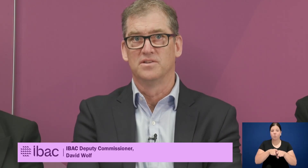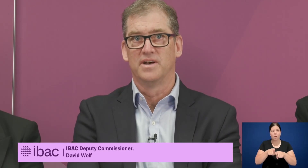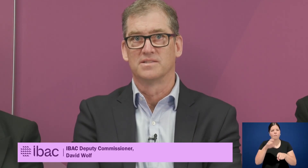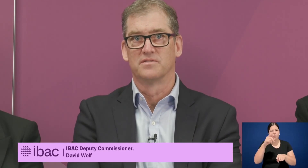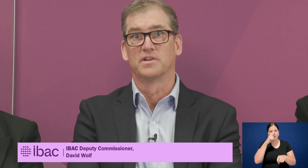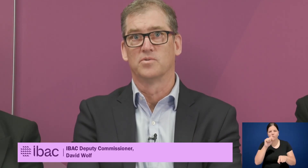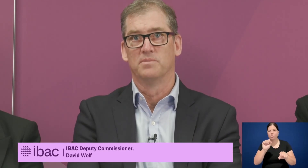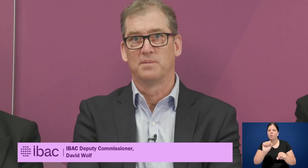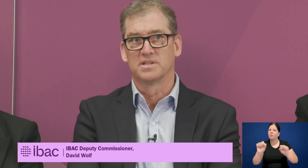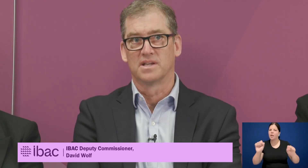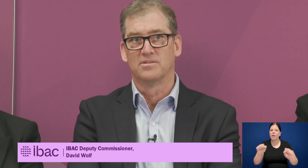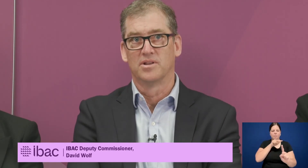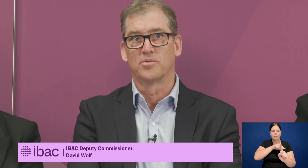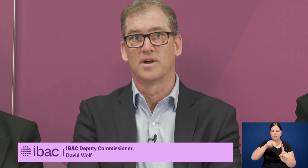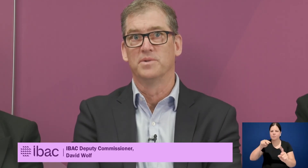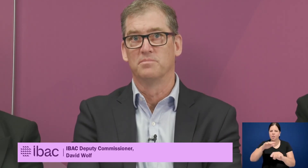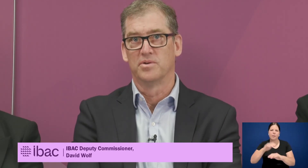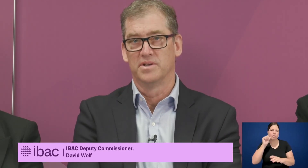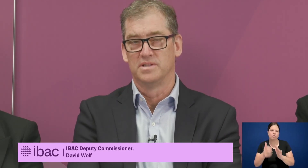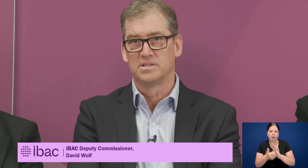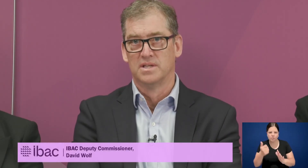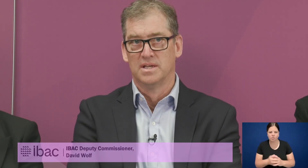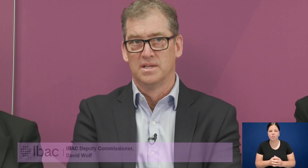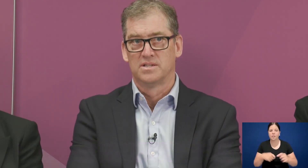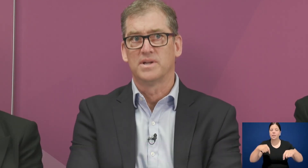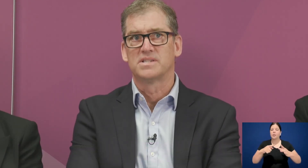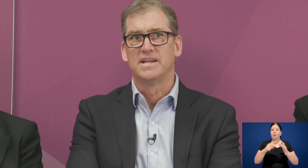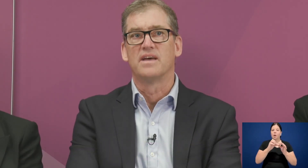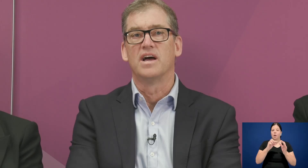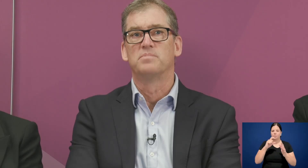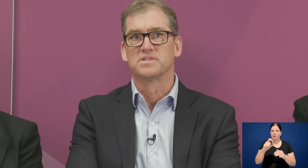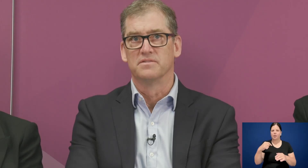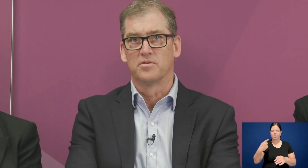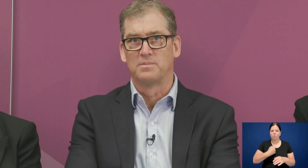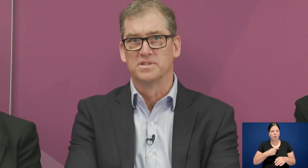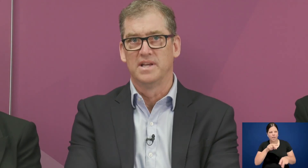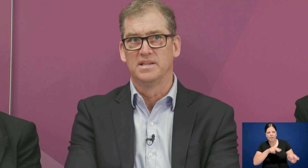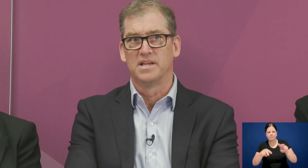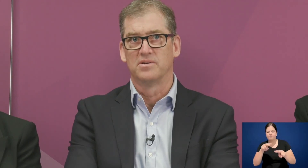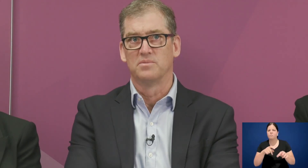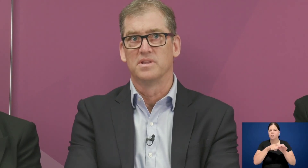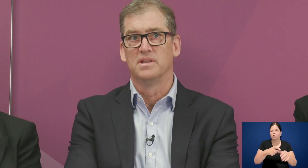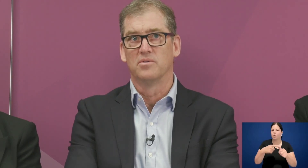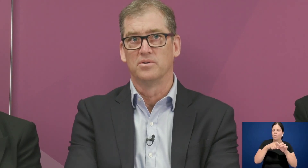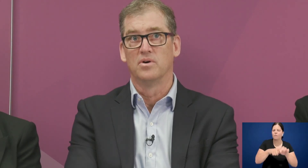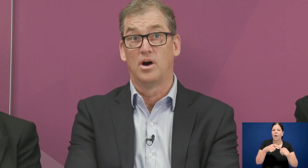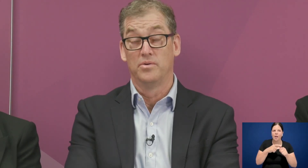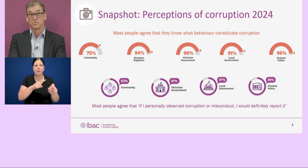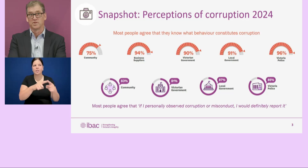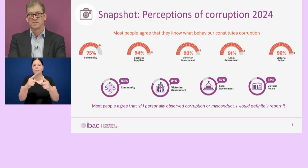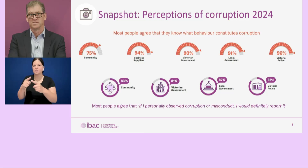conduct surveys of Victorian public sector and local government employees to understand how they perceive corruption and integrity within their